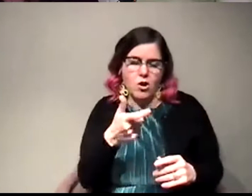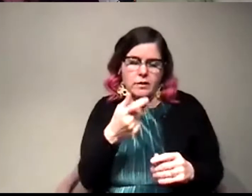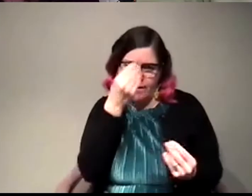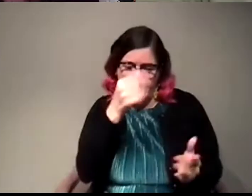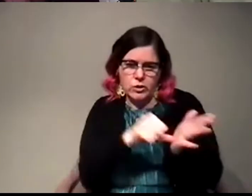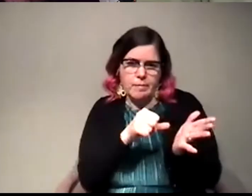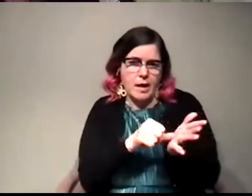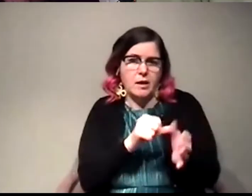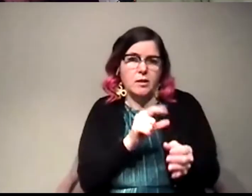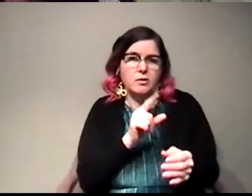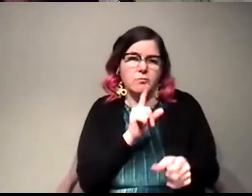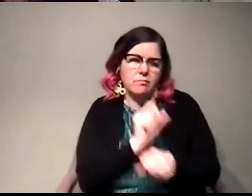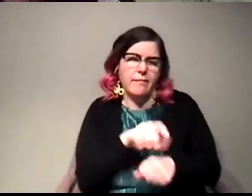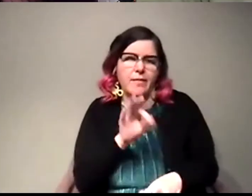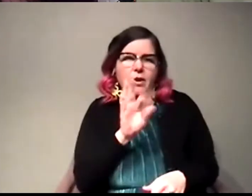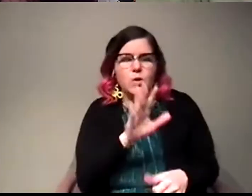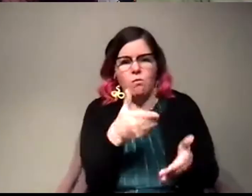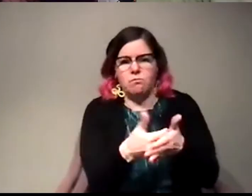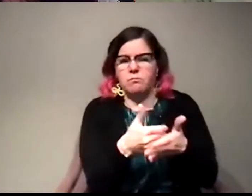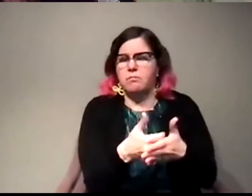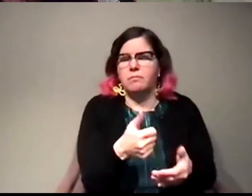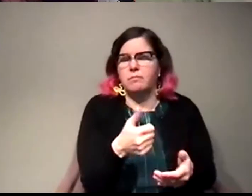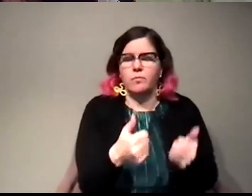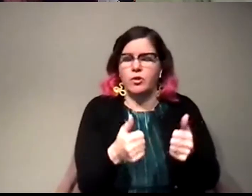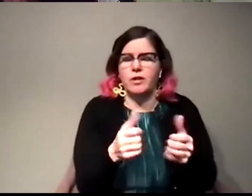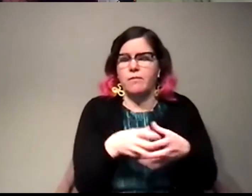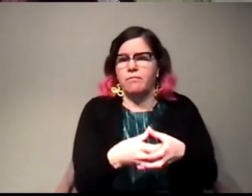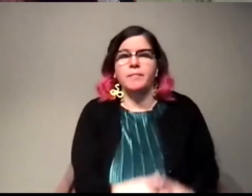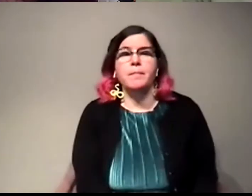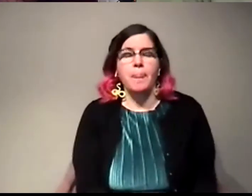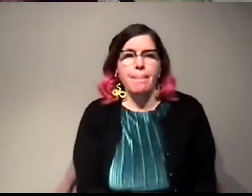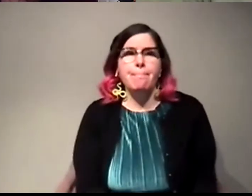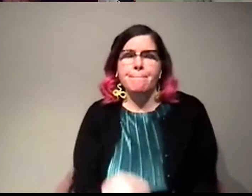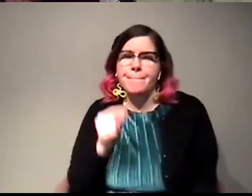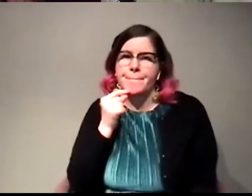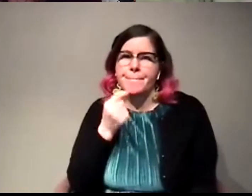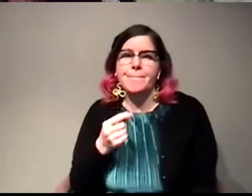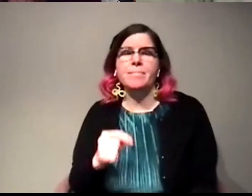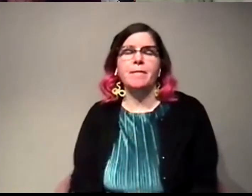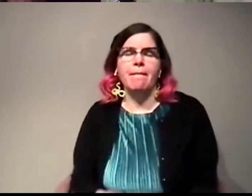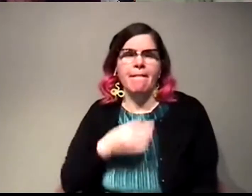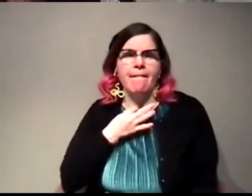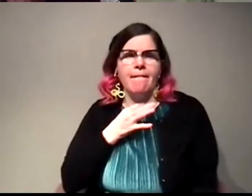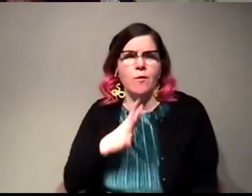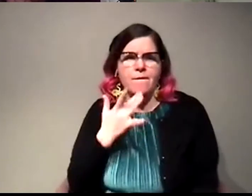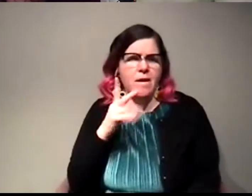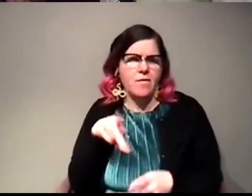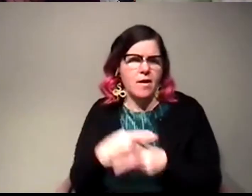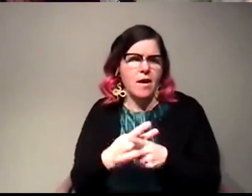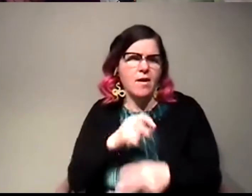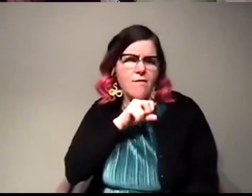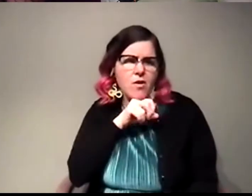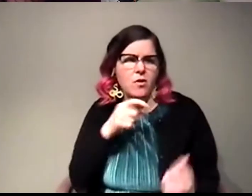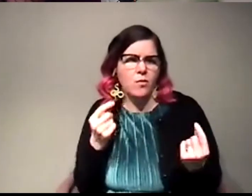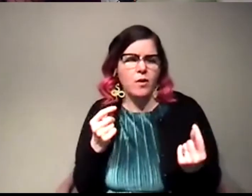actually find the branch that's local to you so you can attend. Very cool. Saya would like to know, what's your favorite type of frog or the favorite